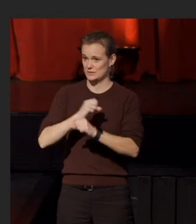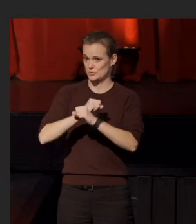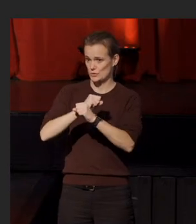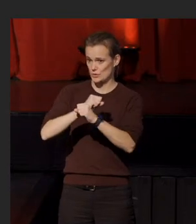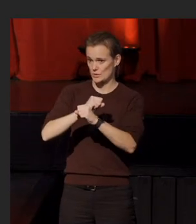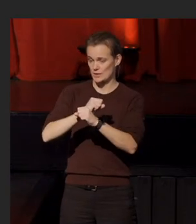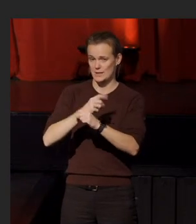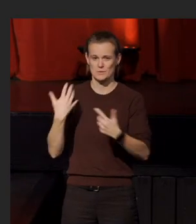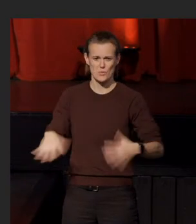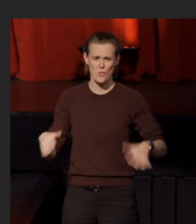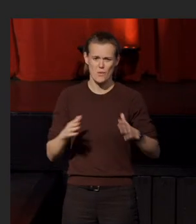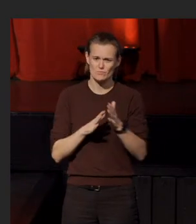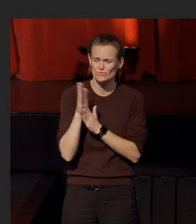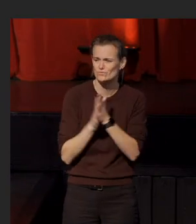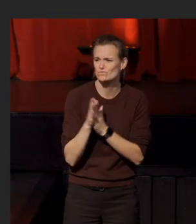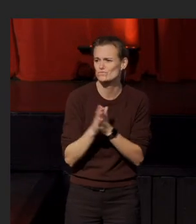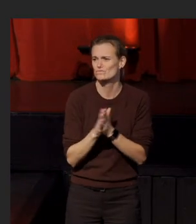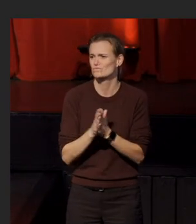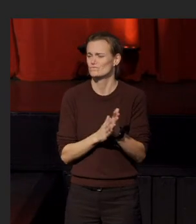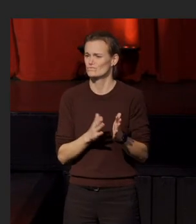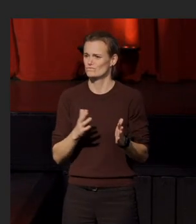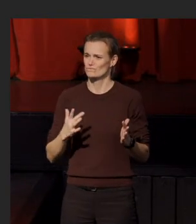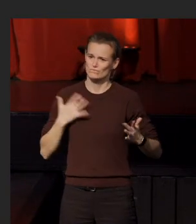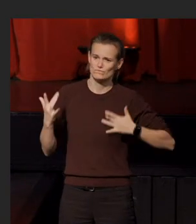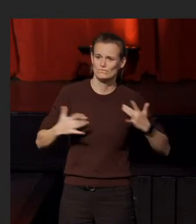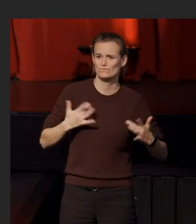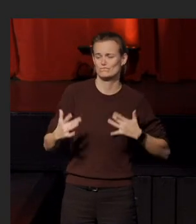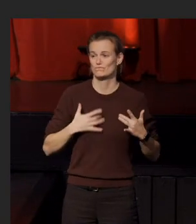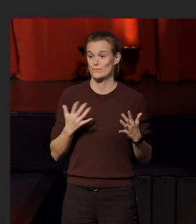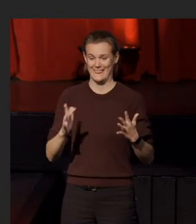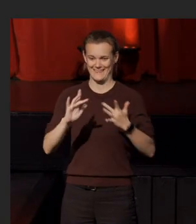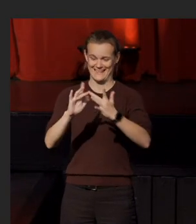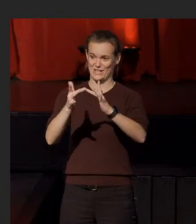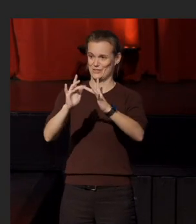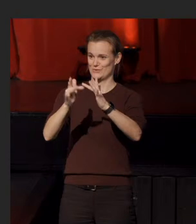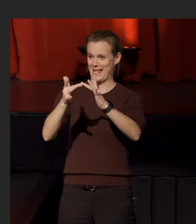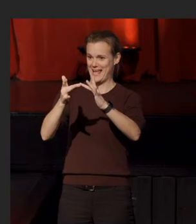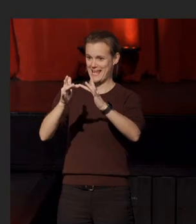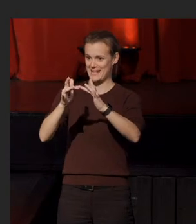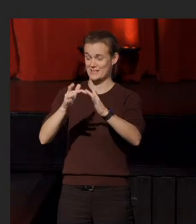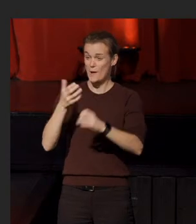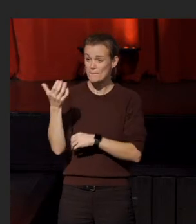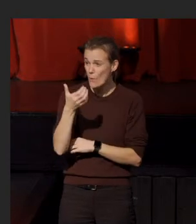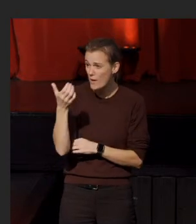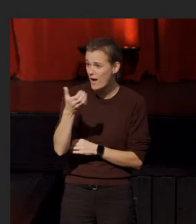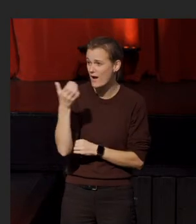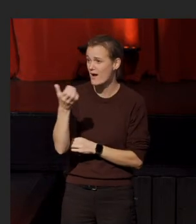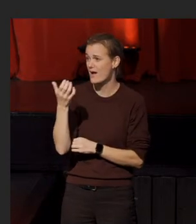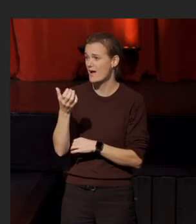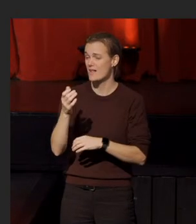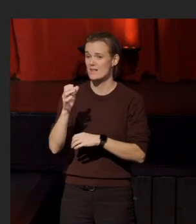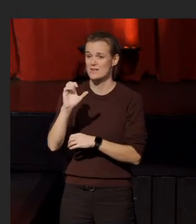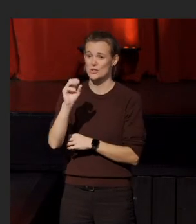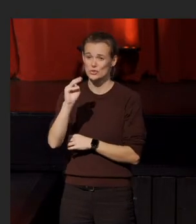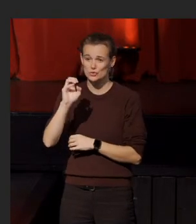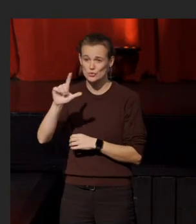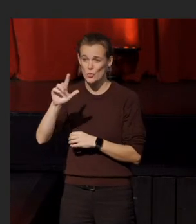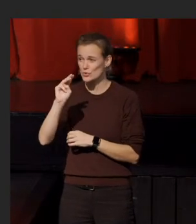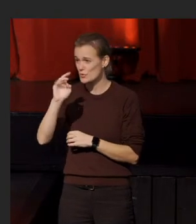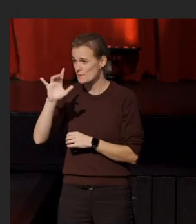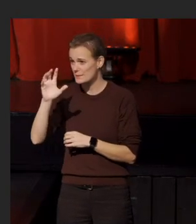very enthusiastic that the internet, mobile technologies, social media,